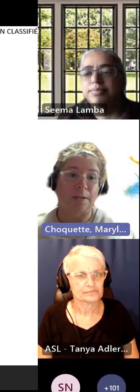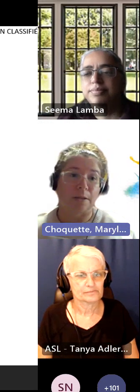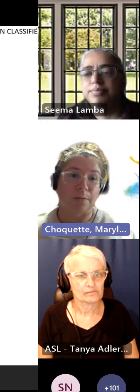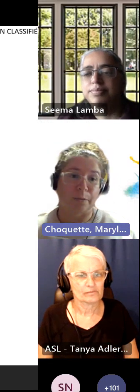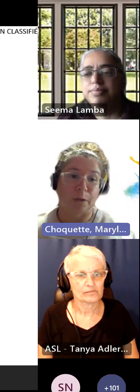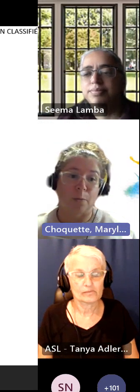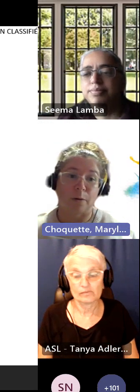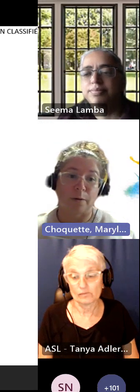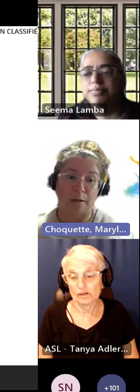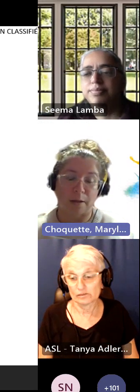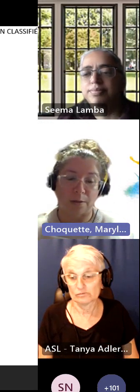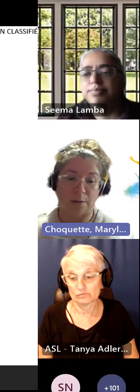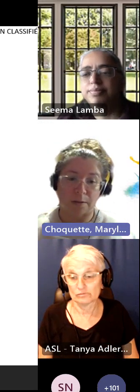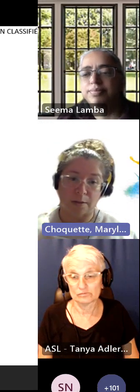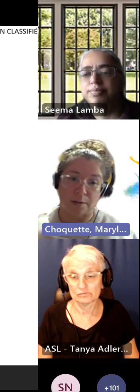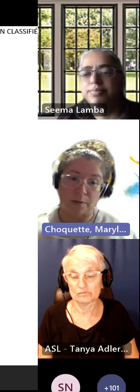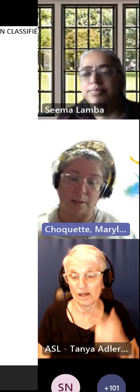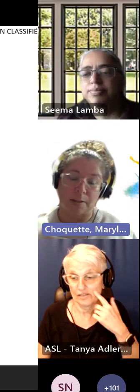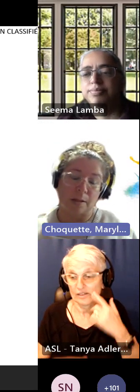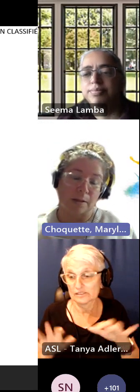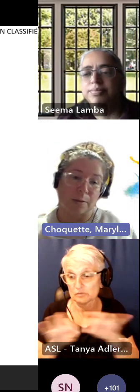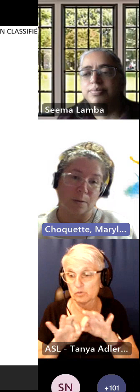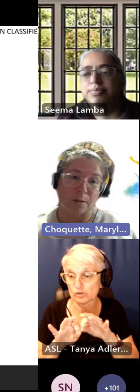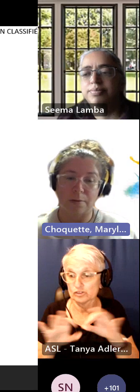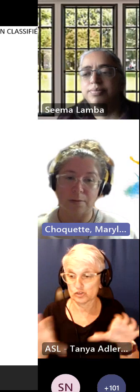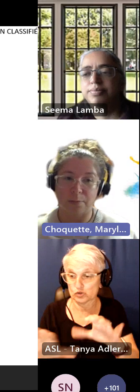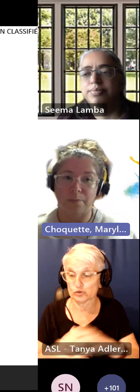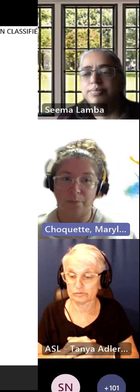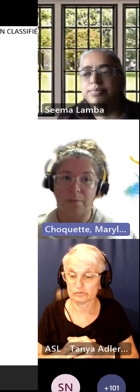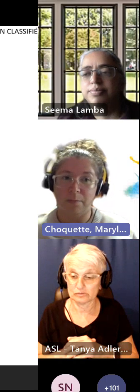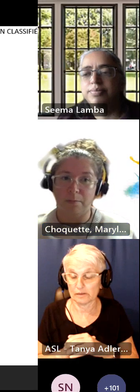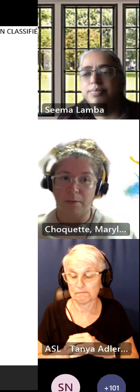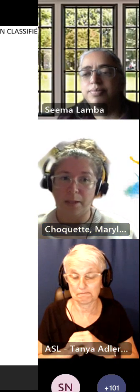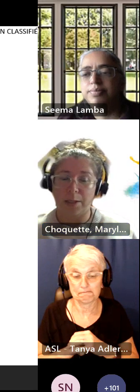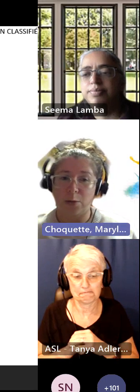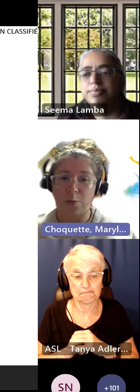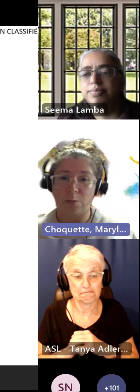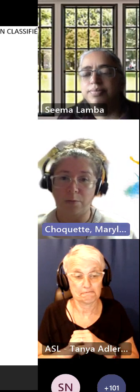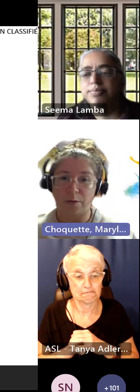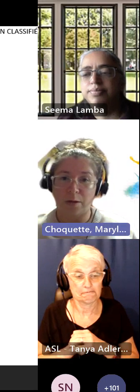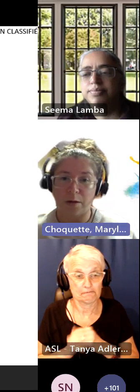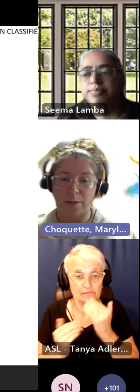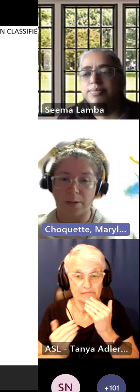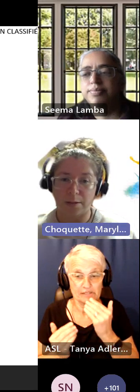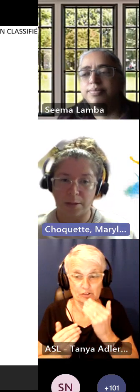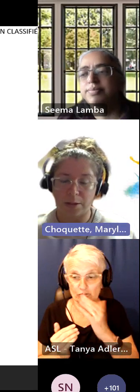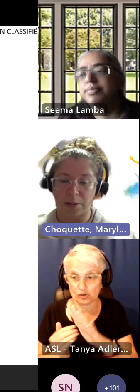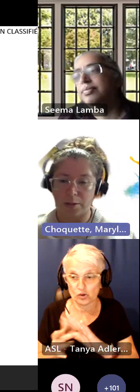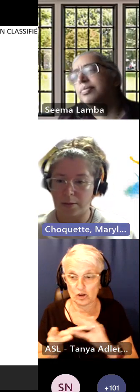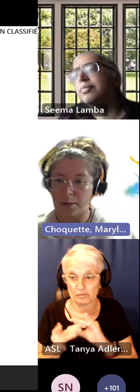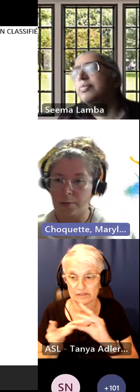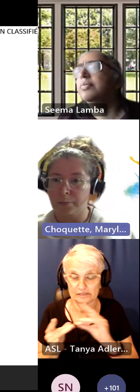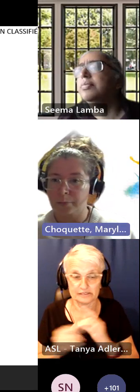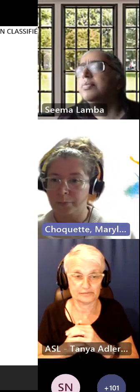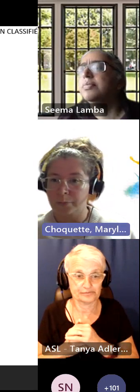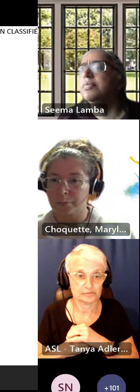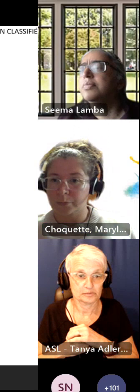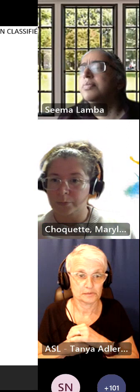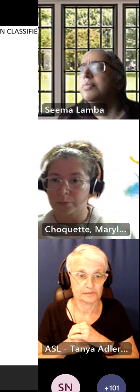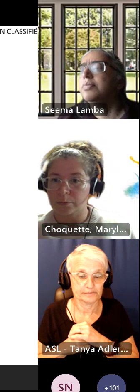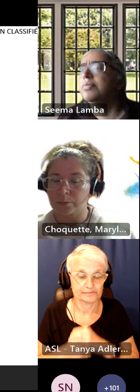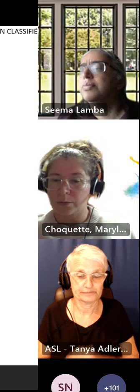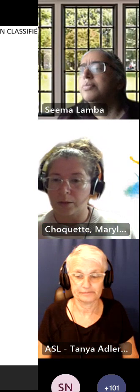But yes, it's a worthy exercise. It's very telling as well. So thank you for the comments and additions.